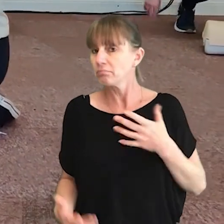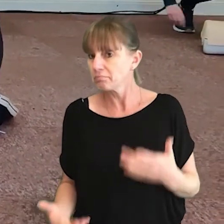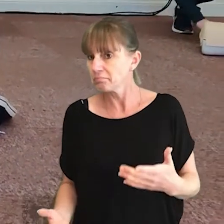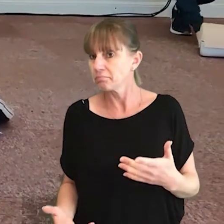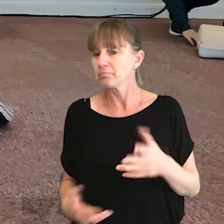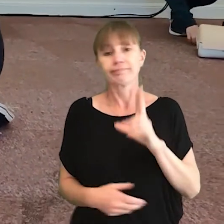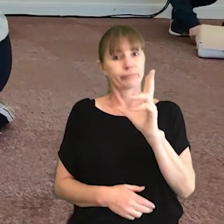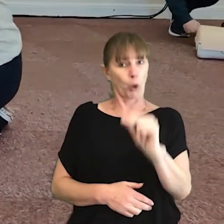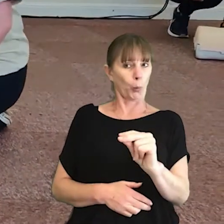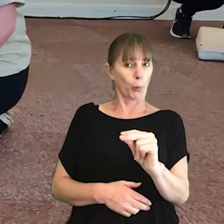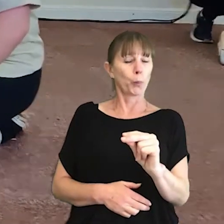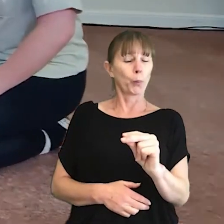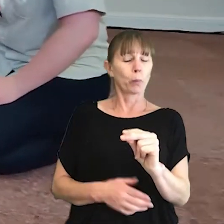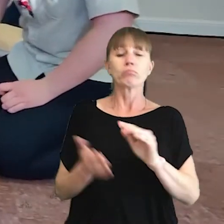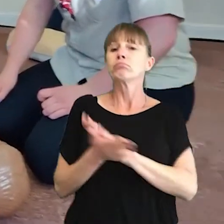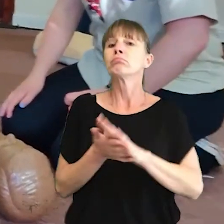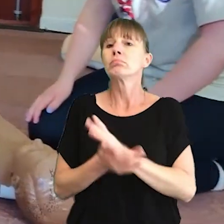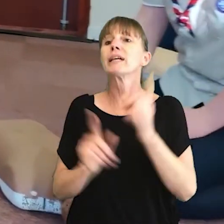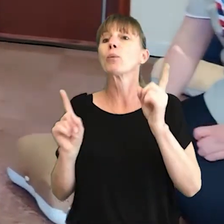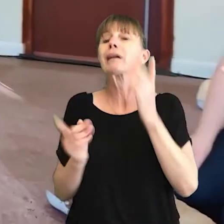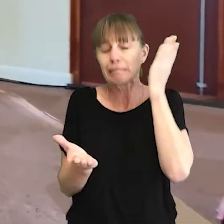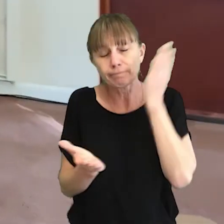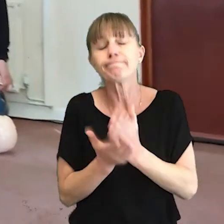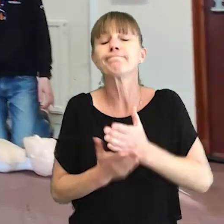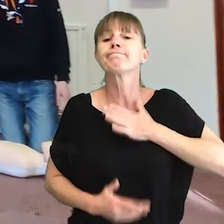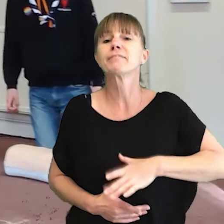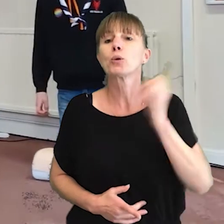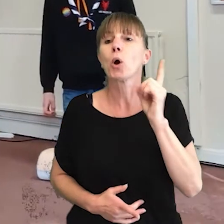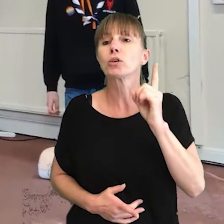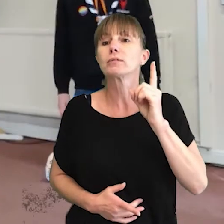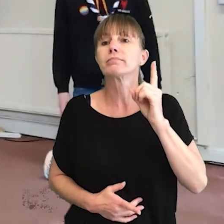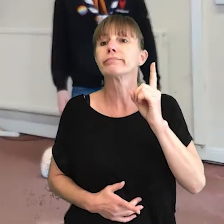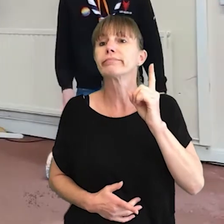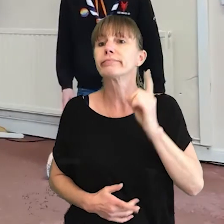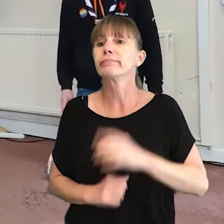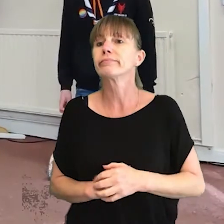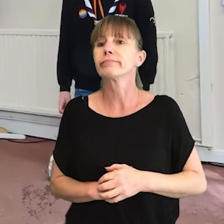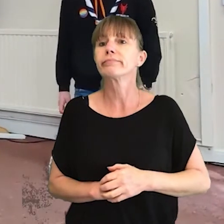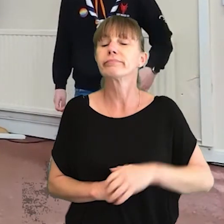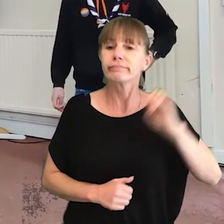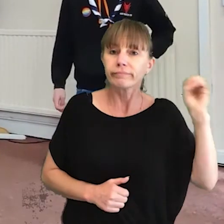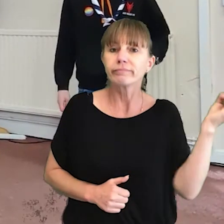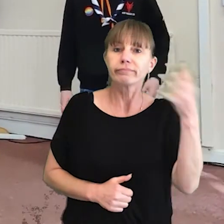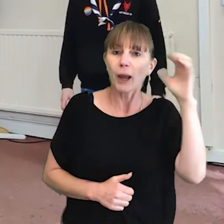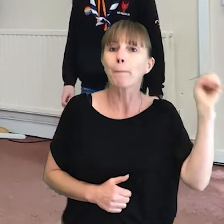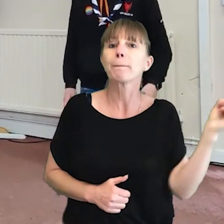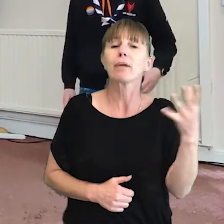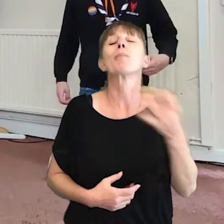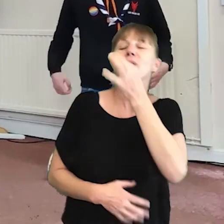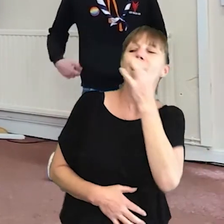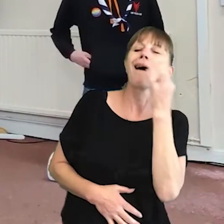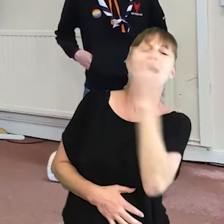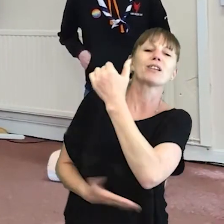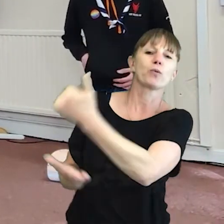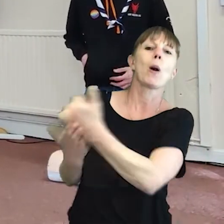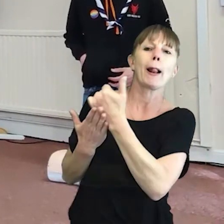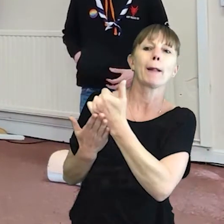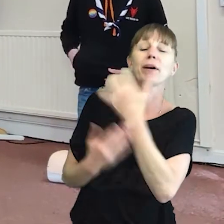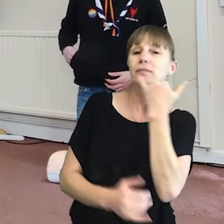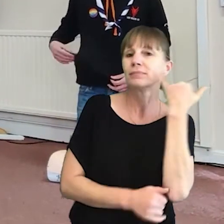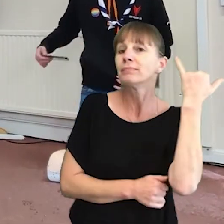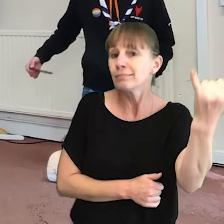No, it's not. So what do we definitely need? Help. Calling for help. Calling for help,